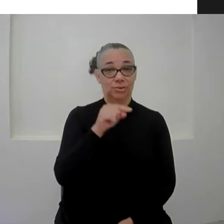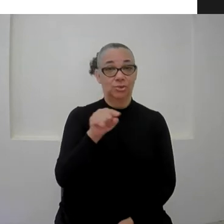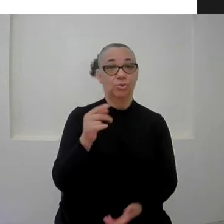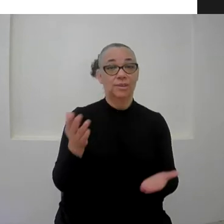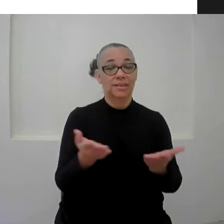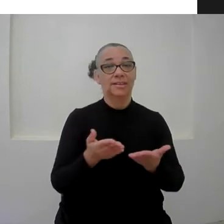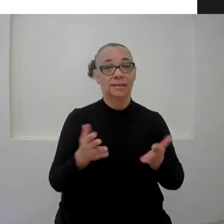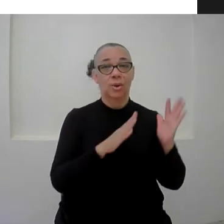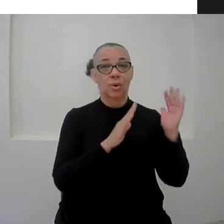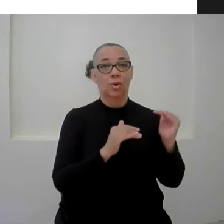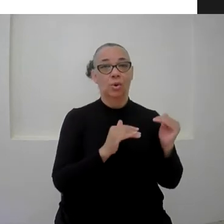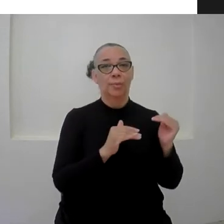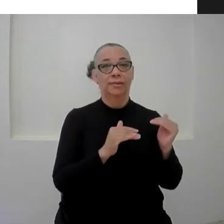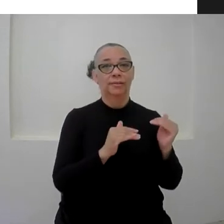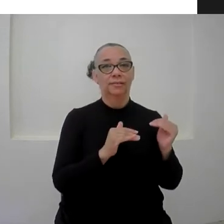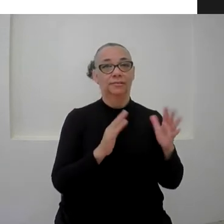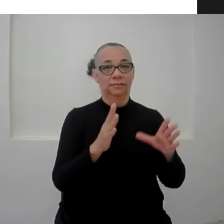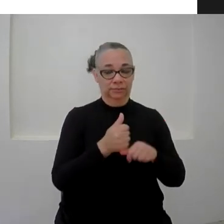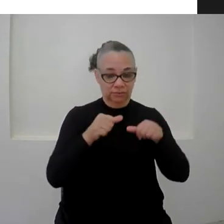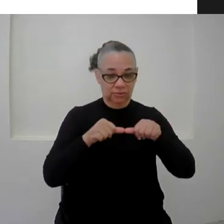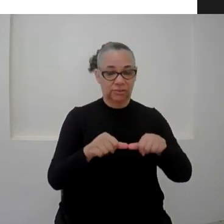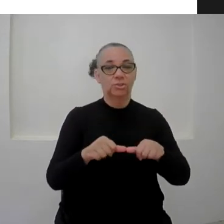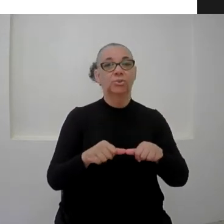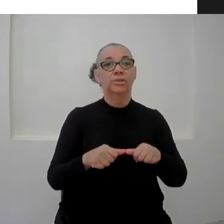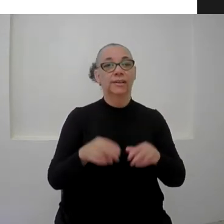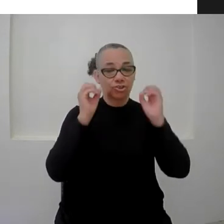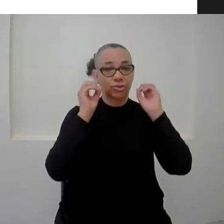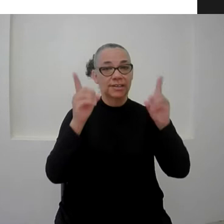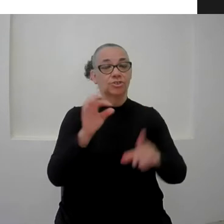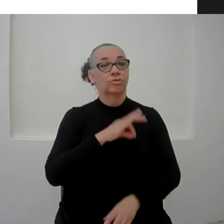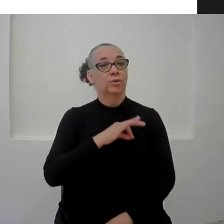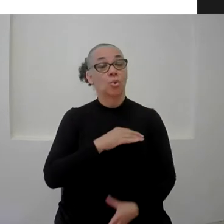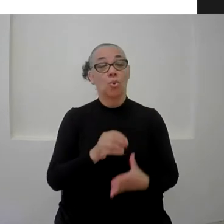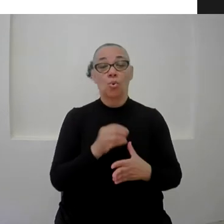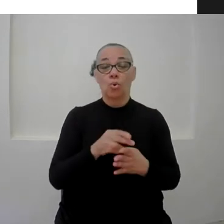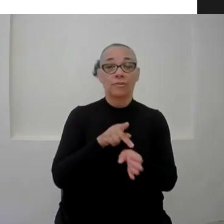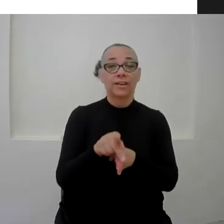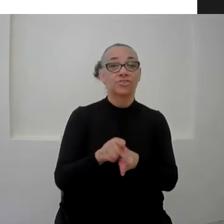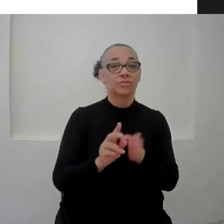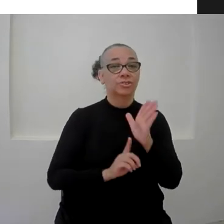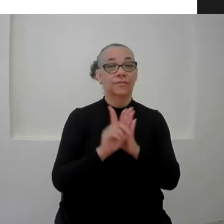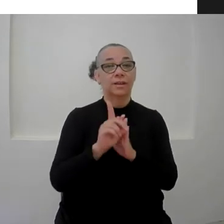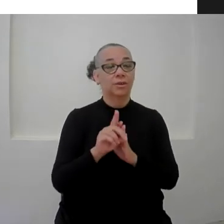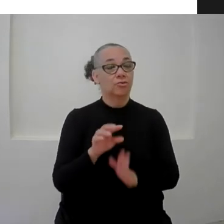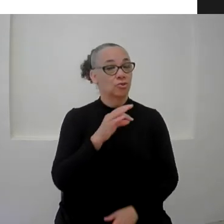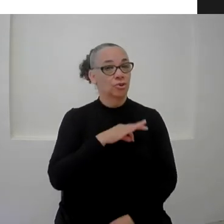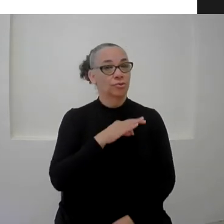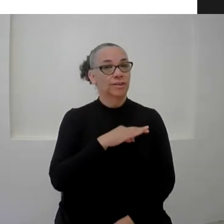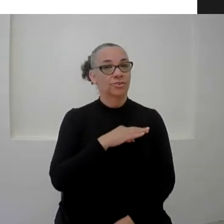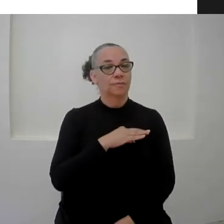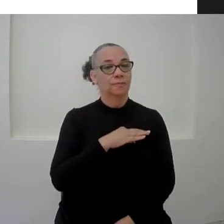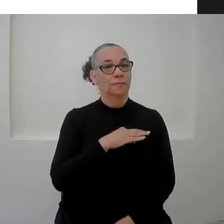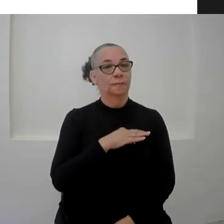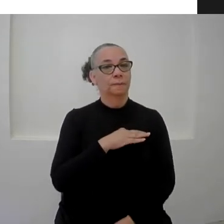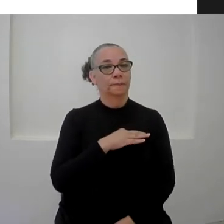to get continuing education credits or professional development credits for your time with us, you can, or